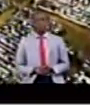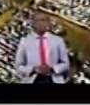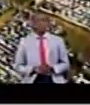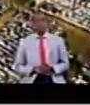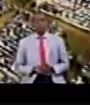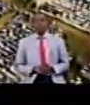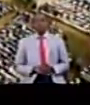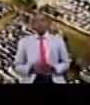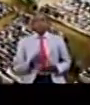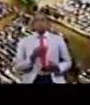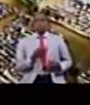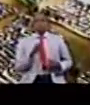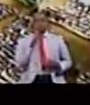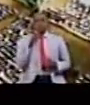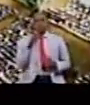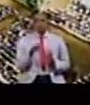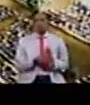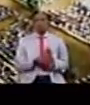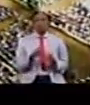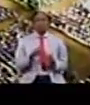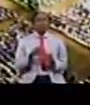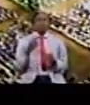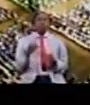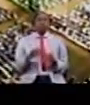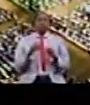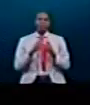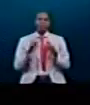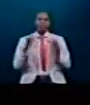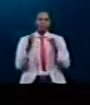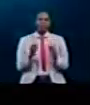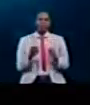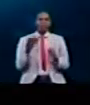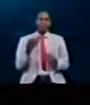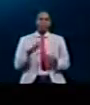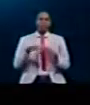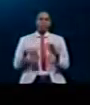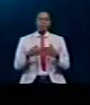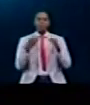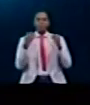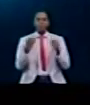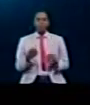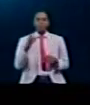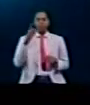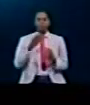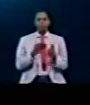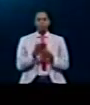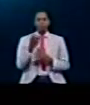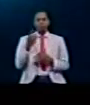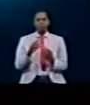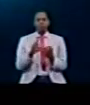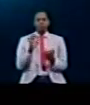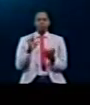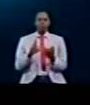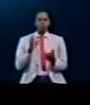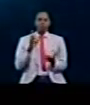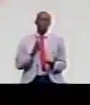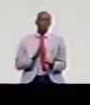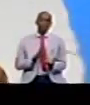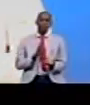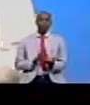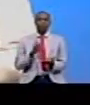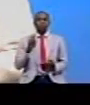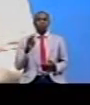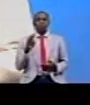children, whom the Lord hath given me, are for signs and for wonders. My wife will be